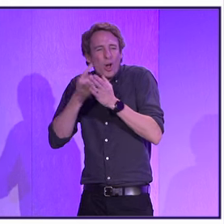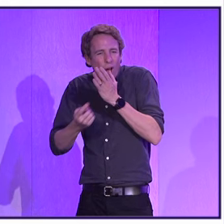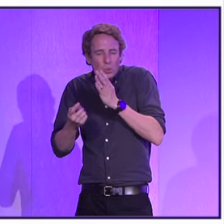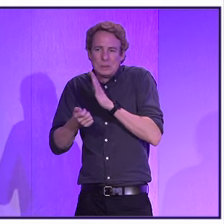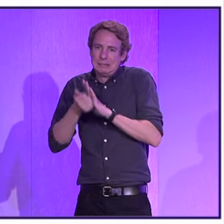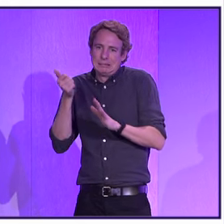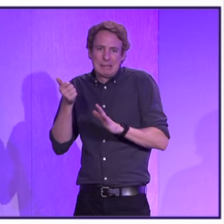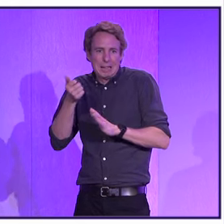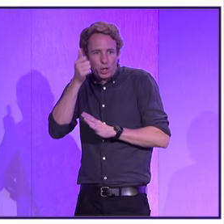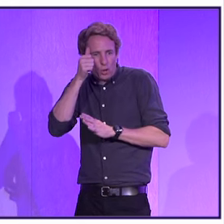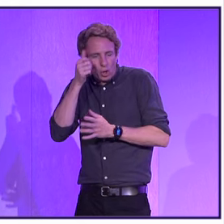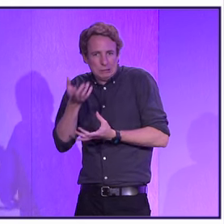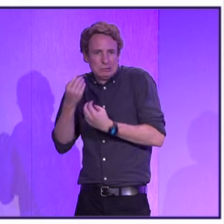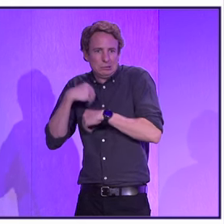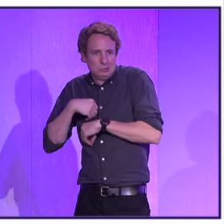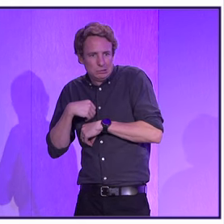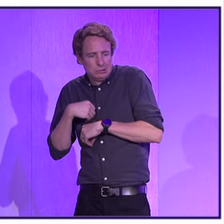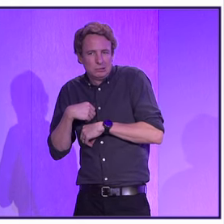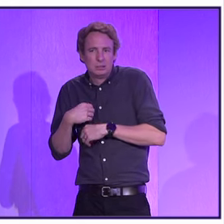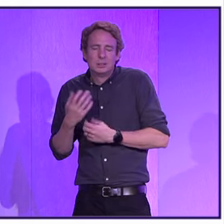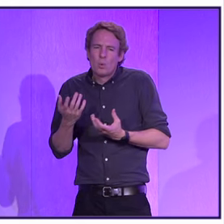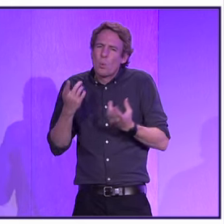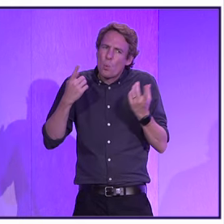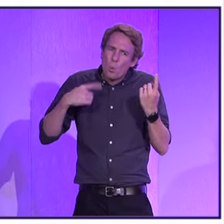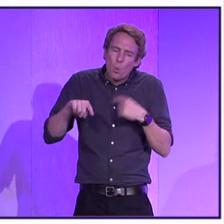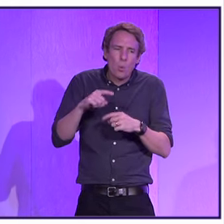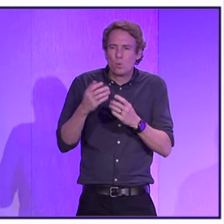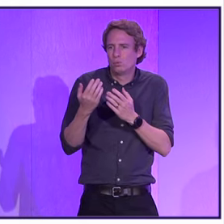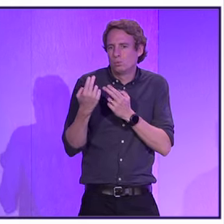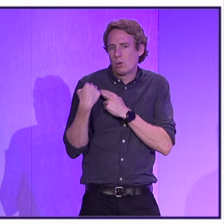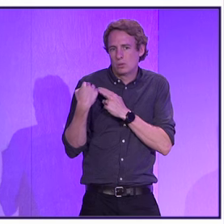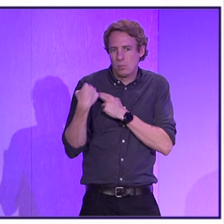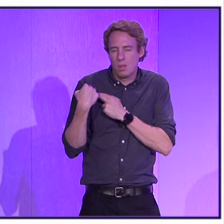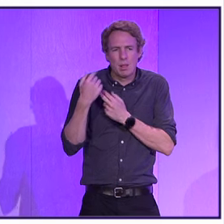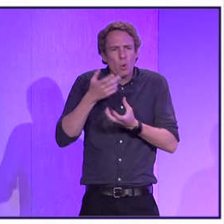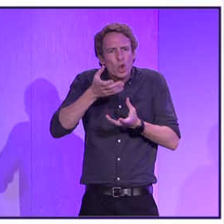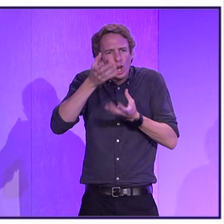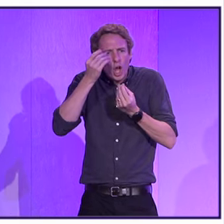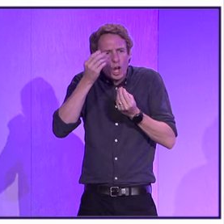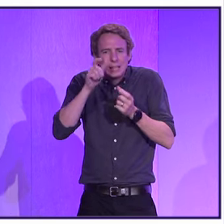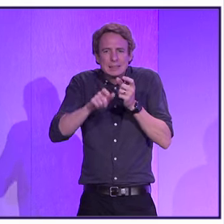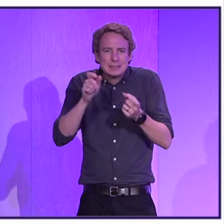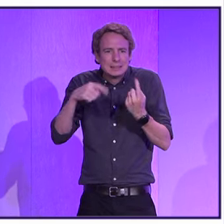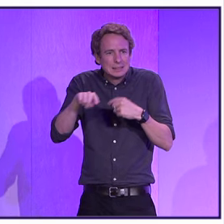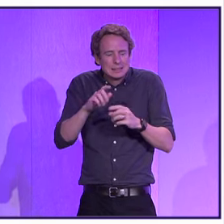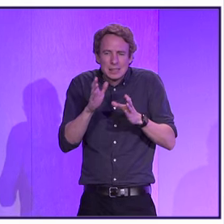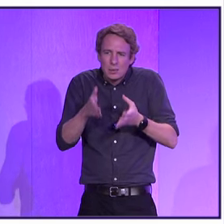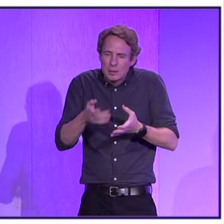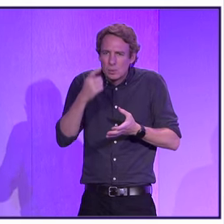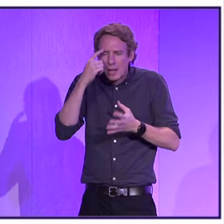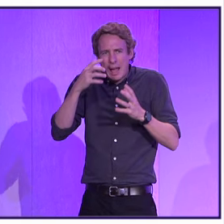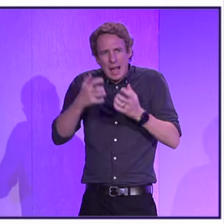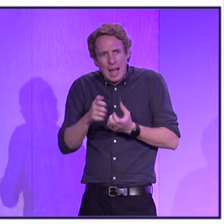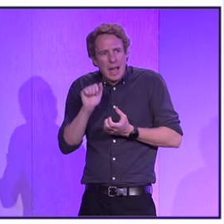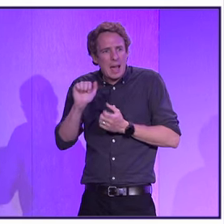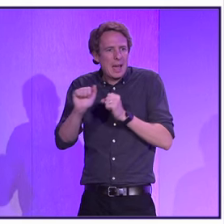acquisition. And we all have a responsibility, I believe, as learning citizens, to increase the learning capability of